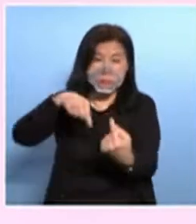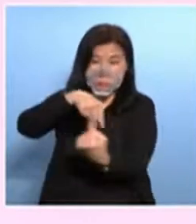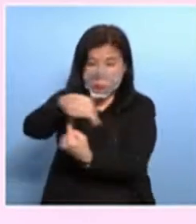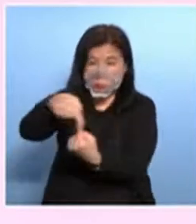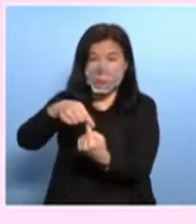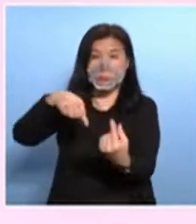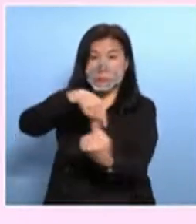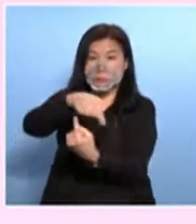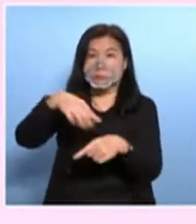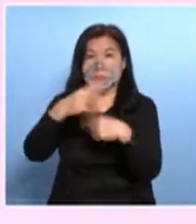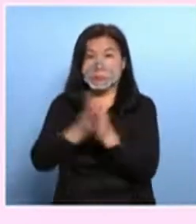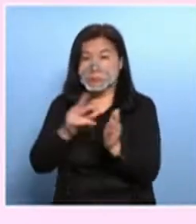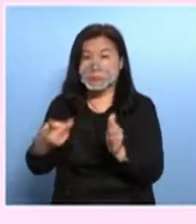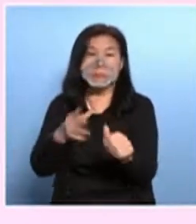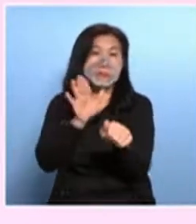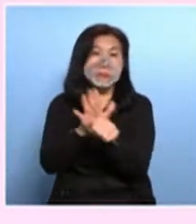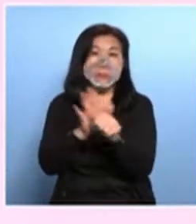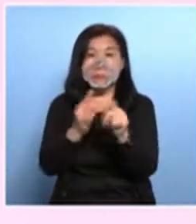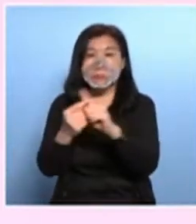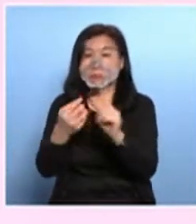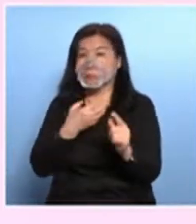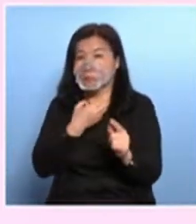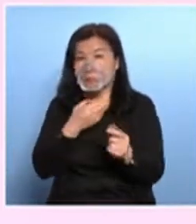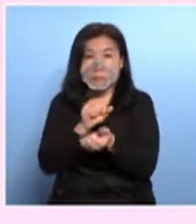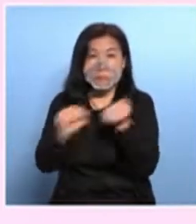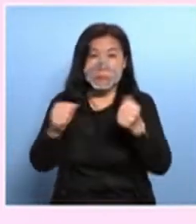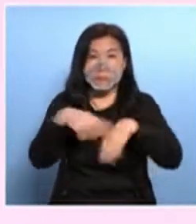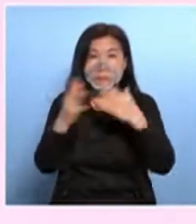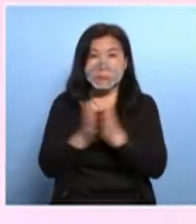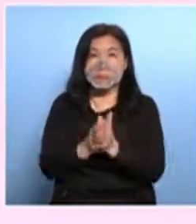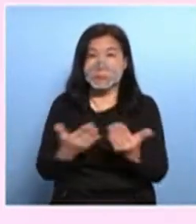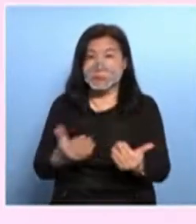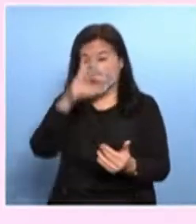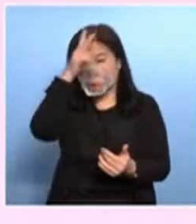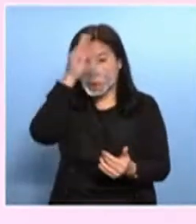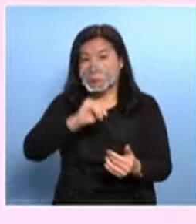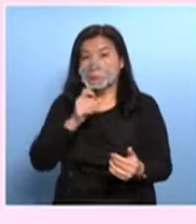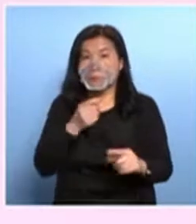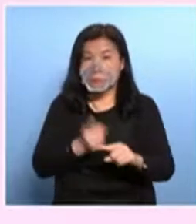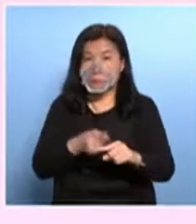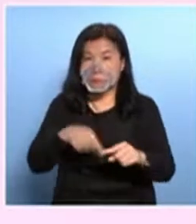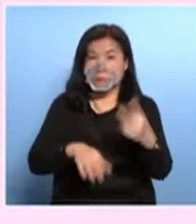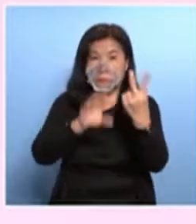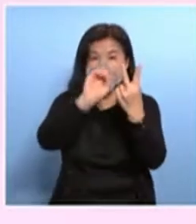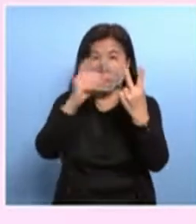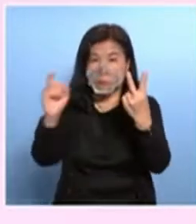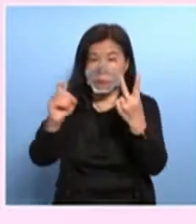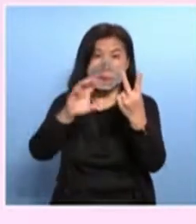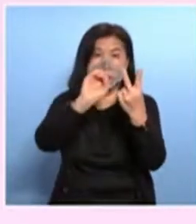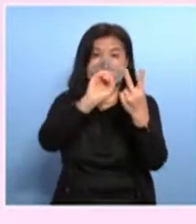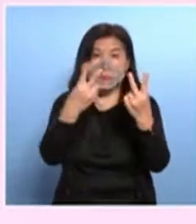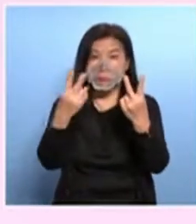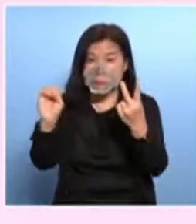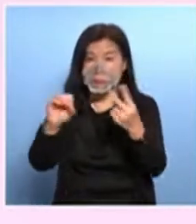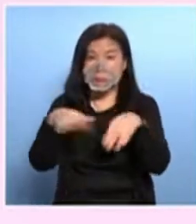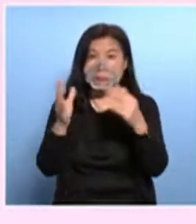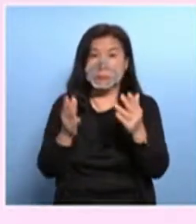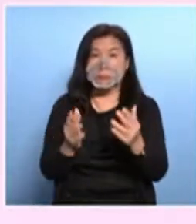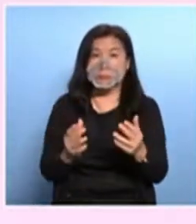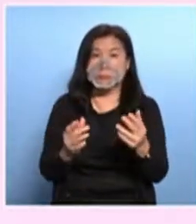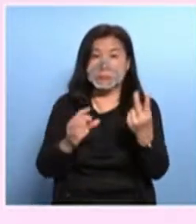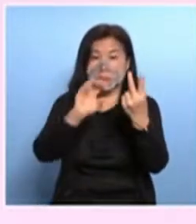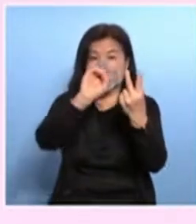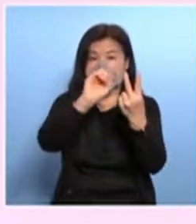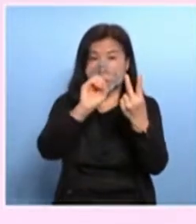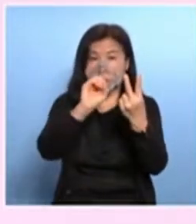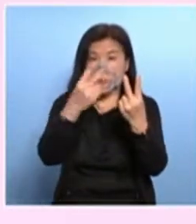to relieve people's hardship and stabilize the economy. Though consolidated deficits were recorded from